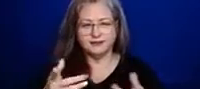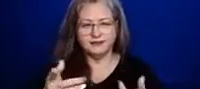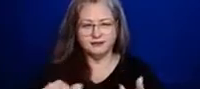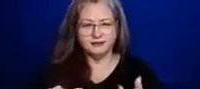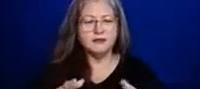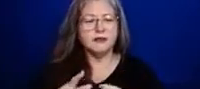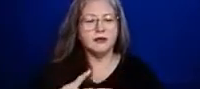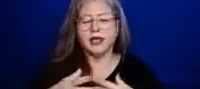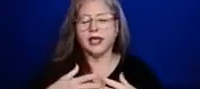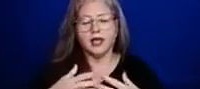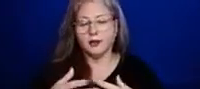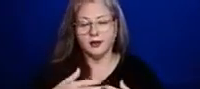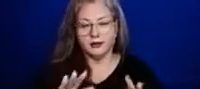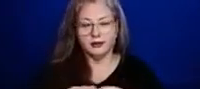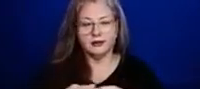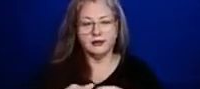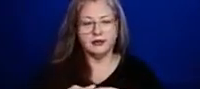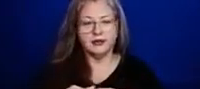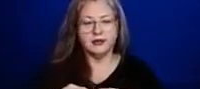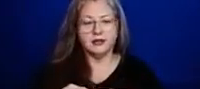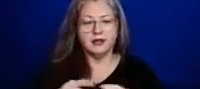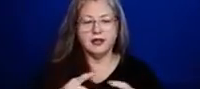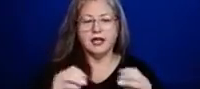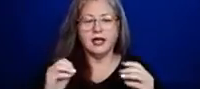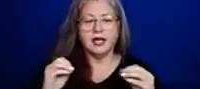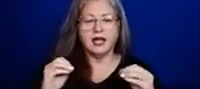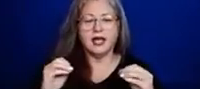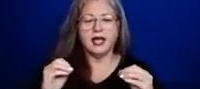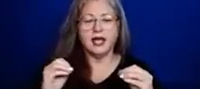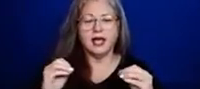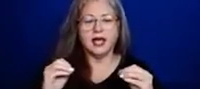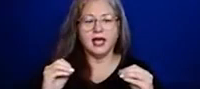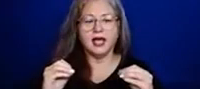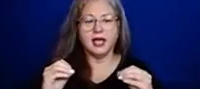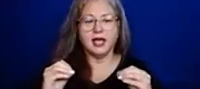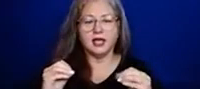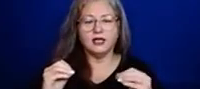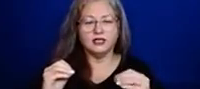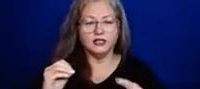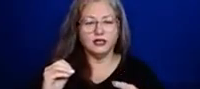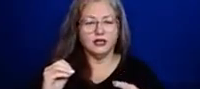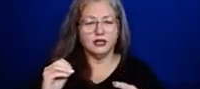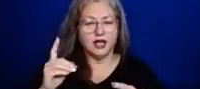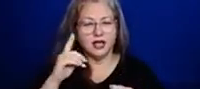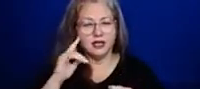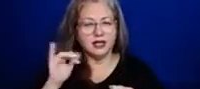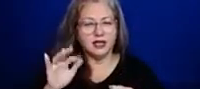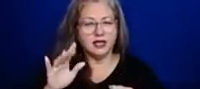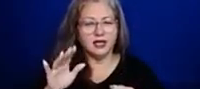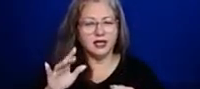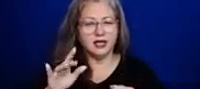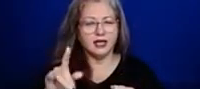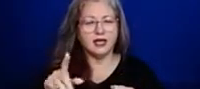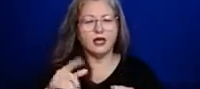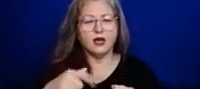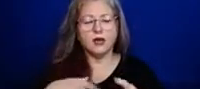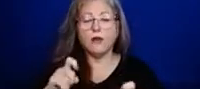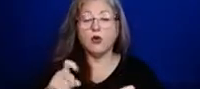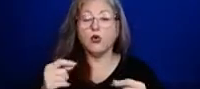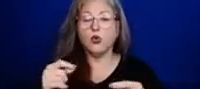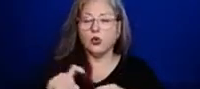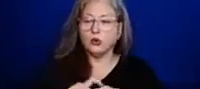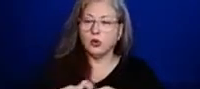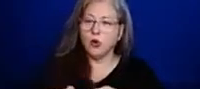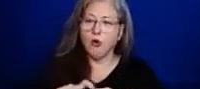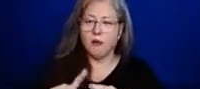something like that. And so anyway, educación del hogar, I think it was. And so we were supposed to sew,